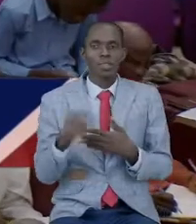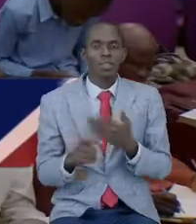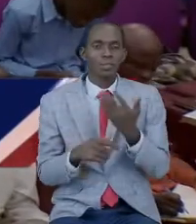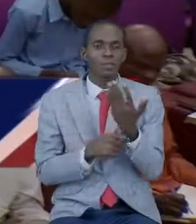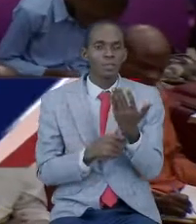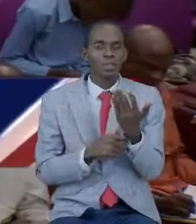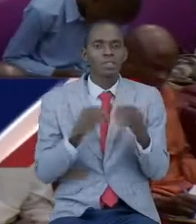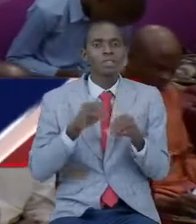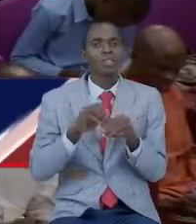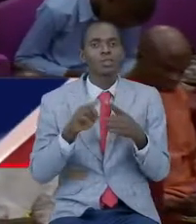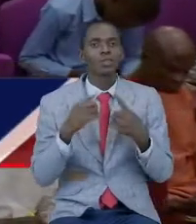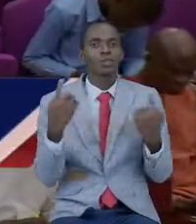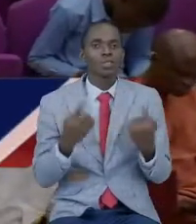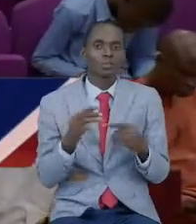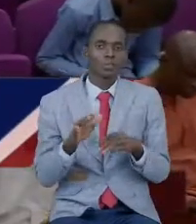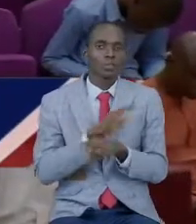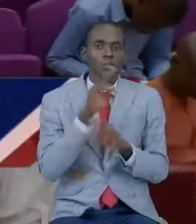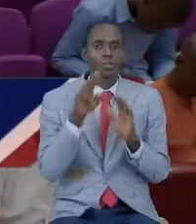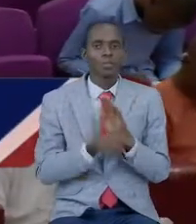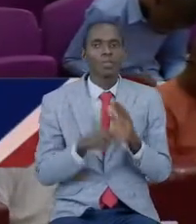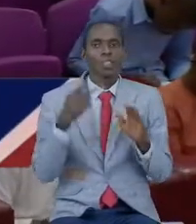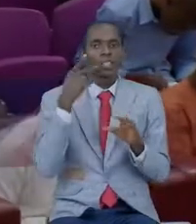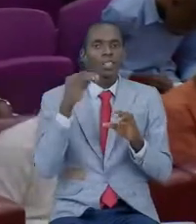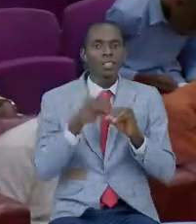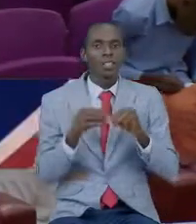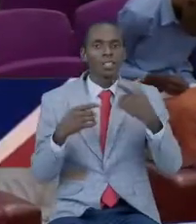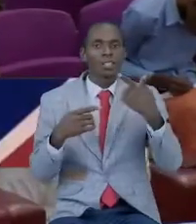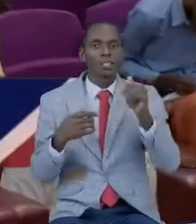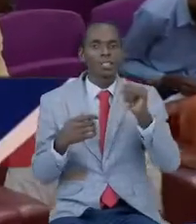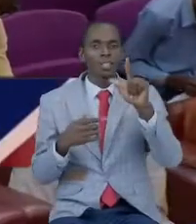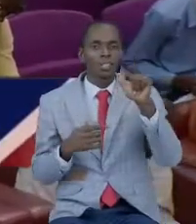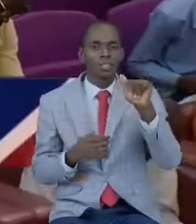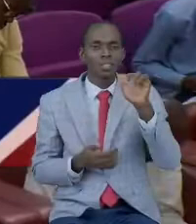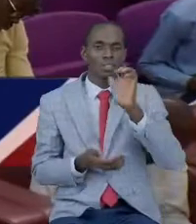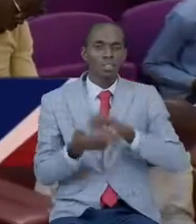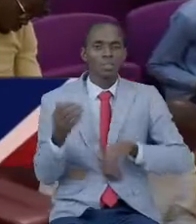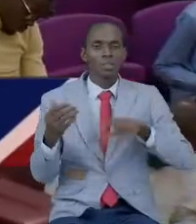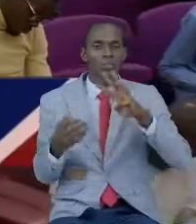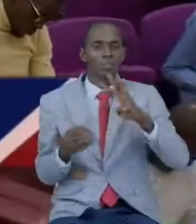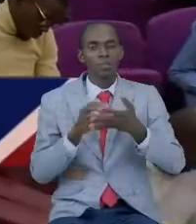into sinfulness. Galatians chapter 4, verse 23.